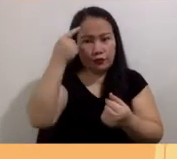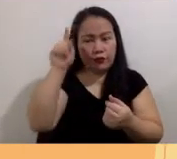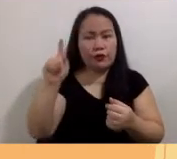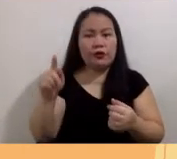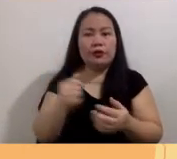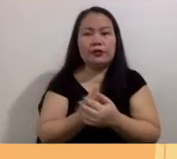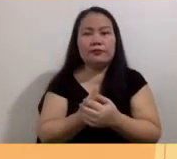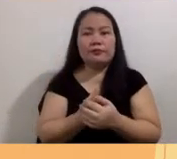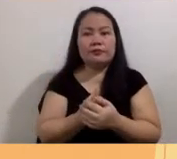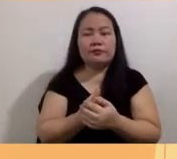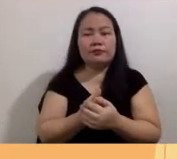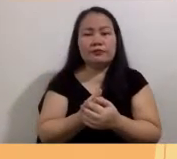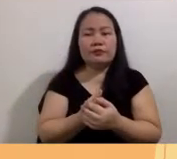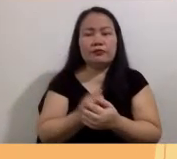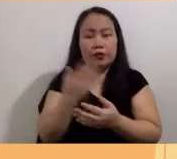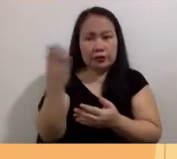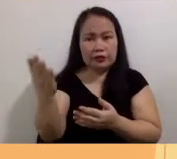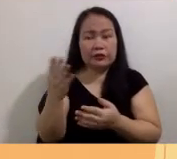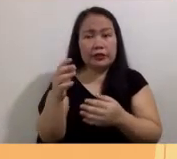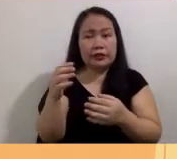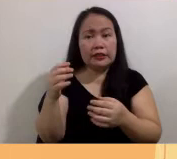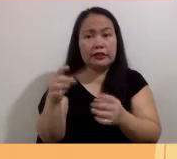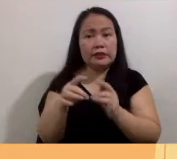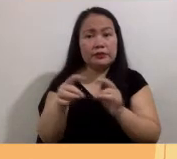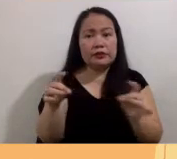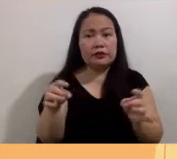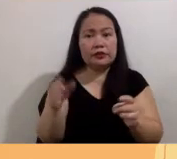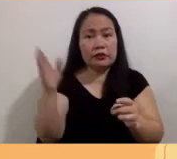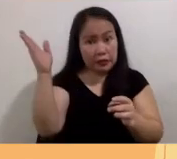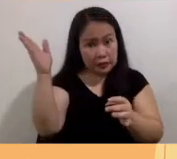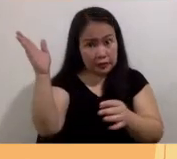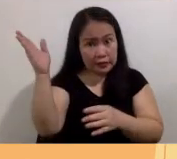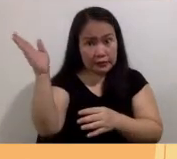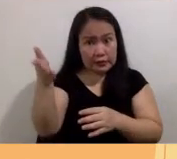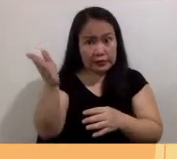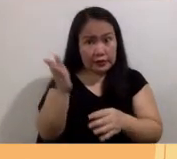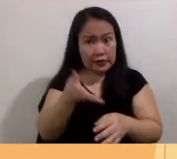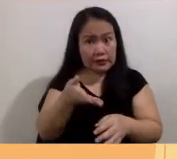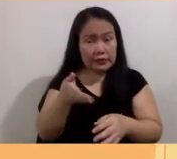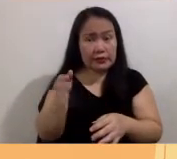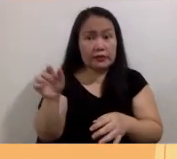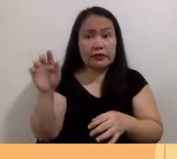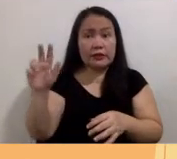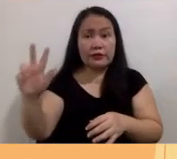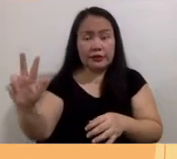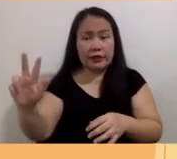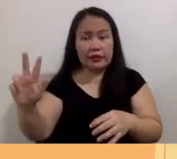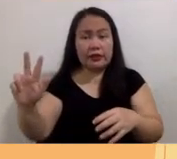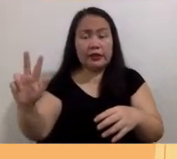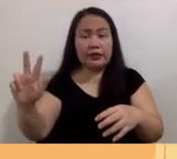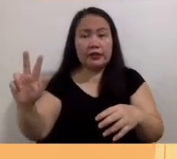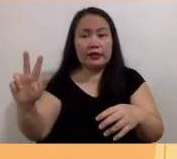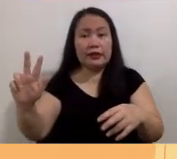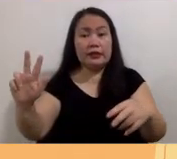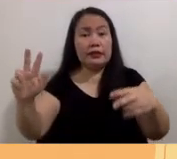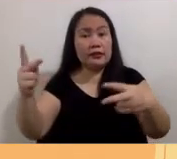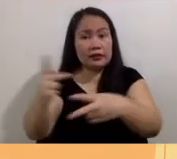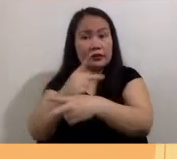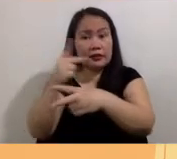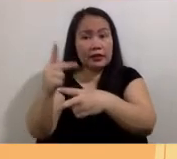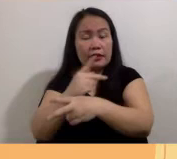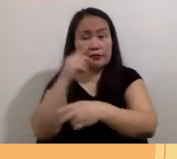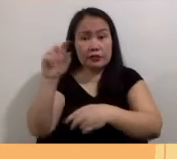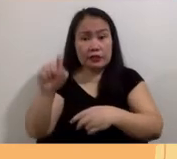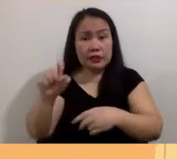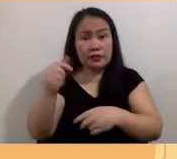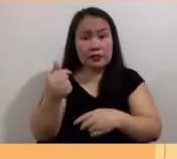the given expression. So, we have cancel out 5. So, ang natira na lang ay 3. Ita-times natin